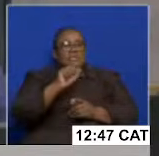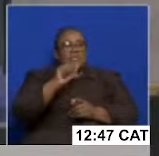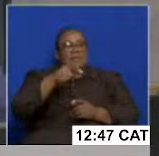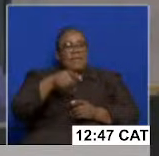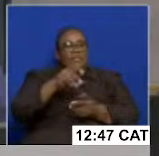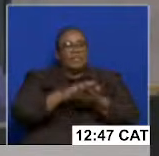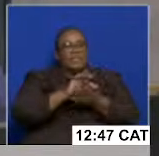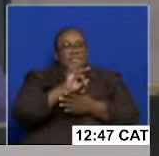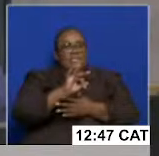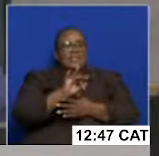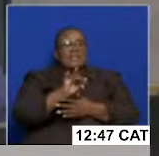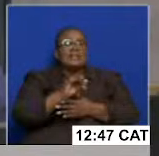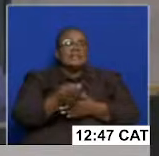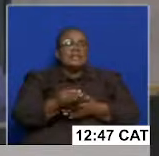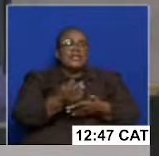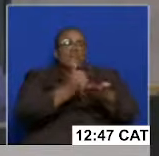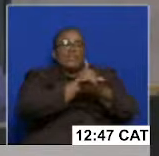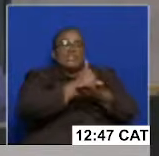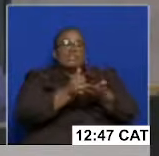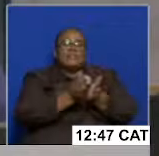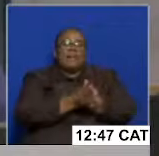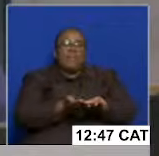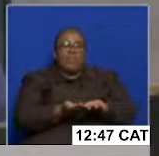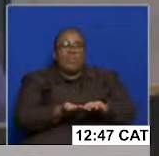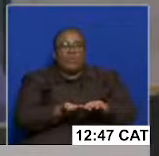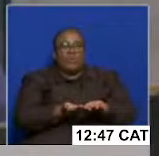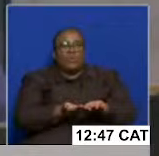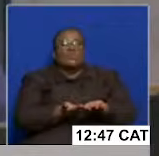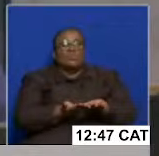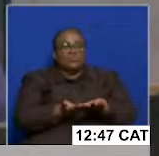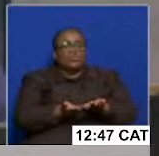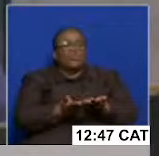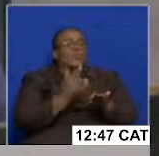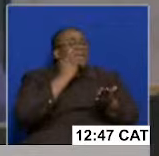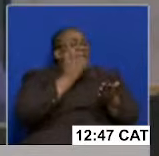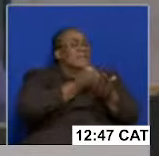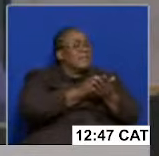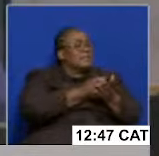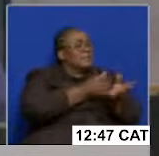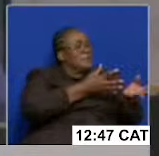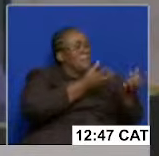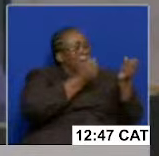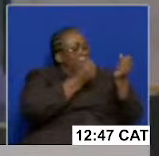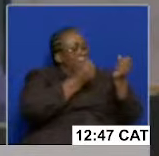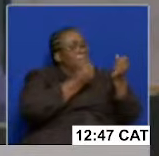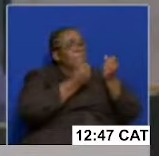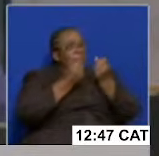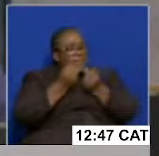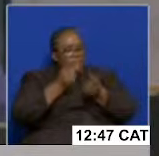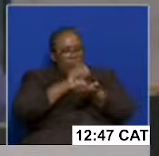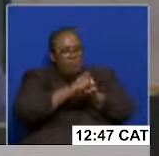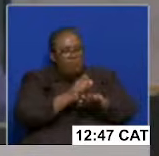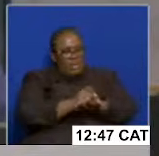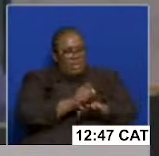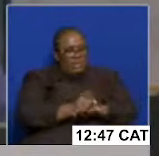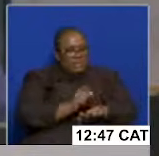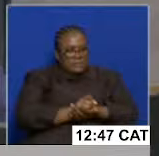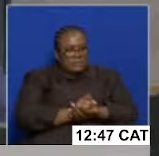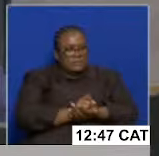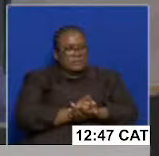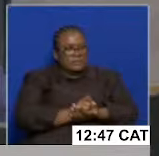we confiscated everything, that's where we write them in. No, I and know. we register.